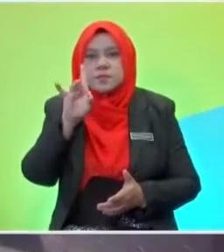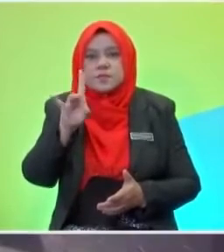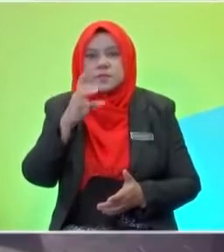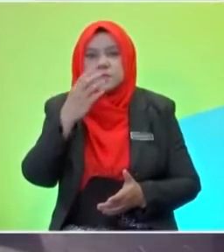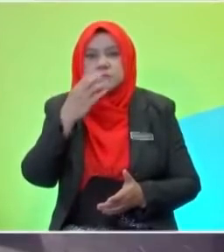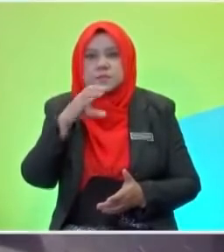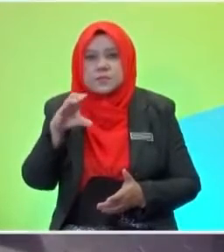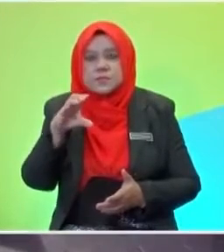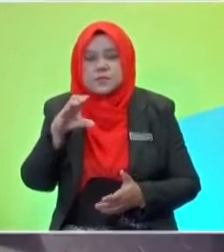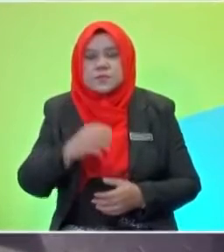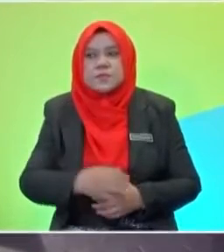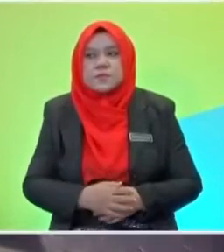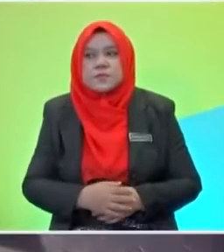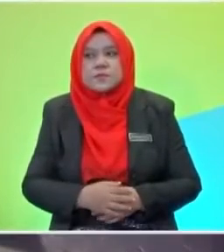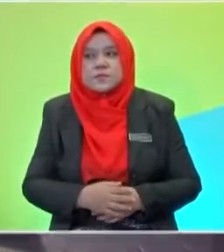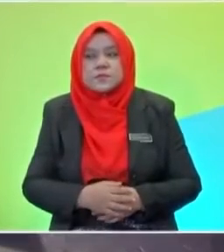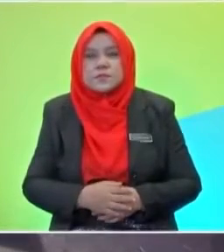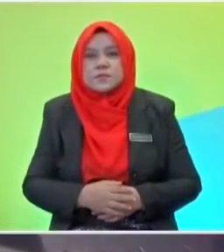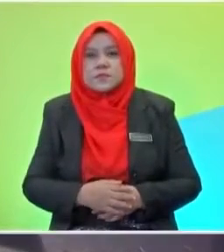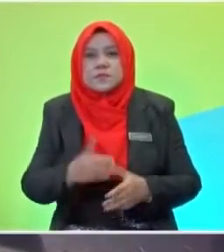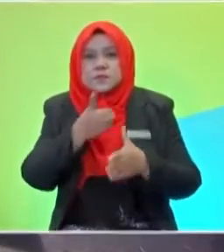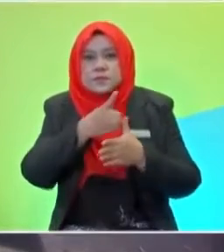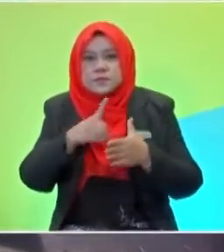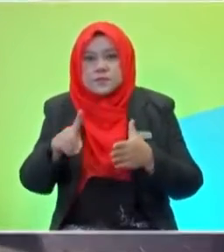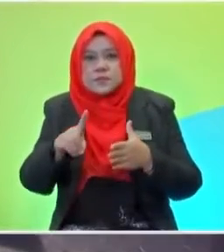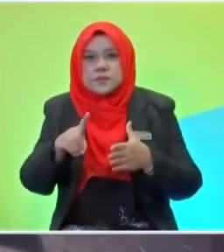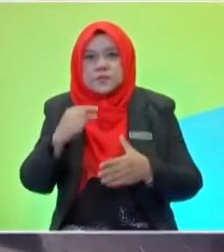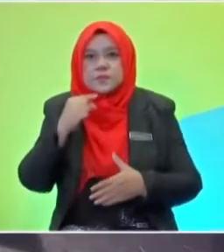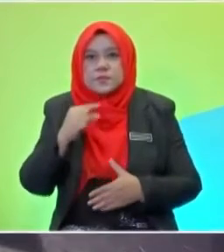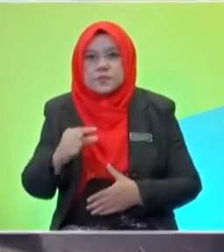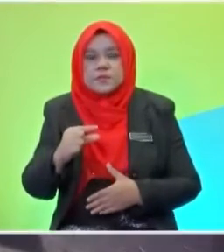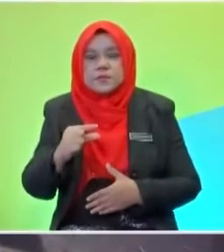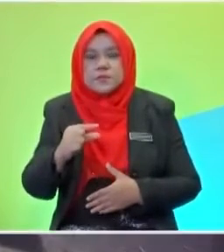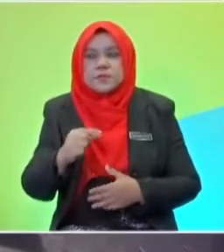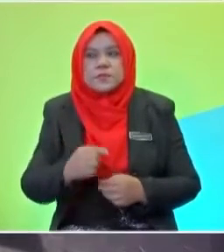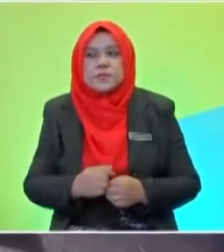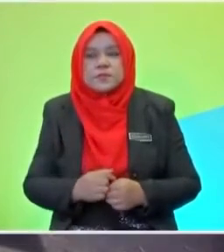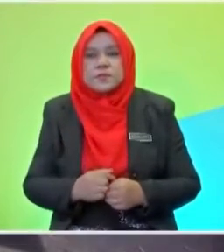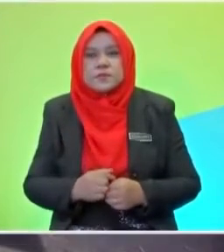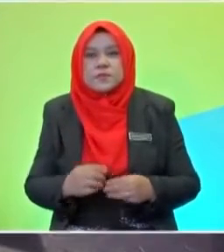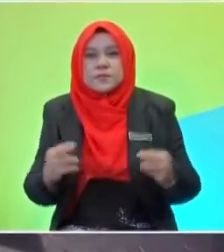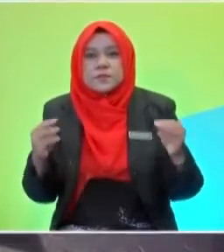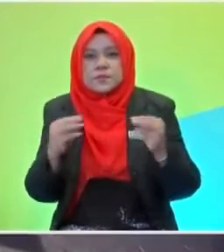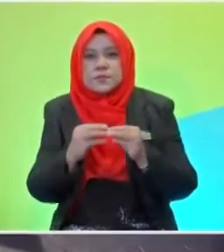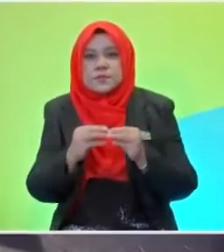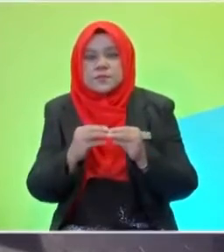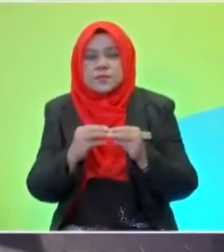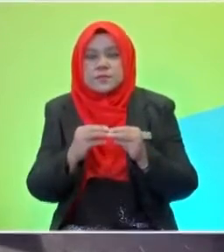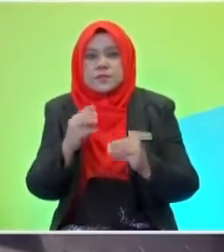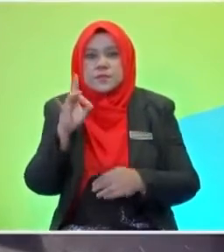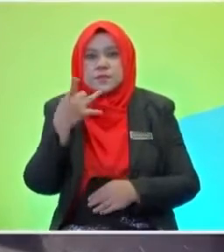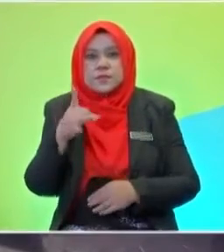1,800. Yeah. Divided by G. Divided by G, which is the unknown. Okay. Equivalent to?